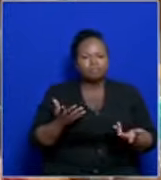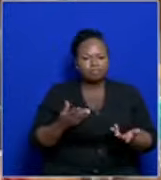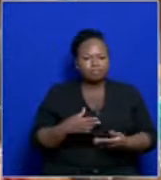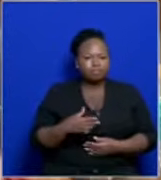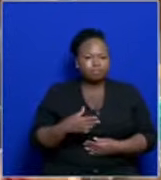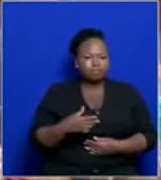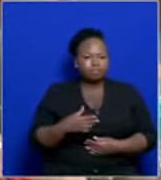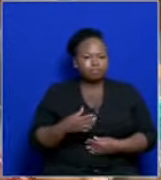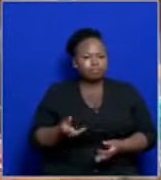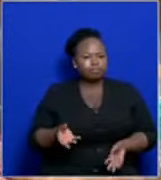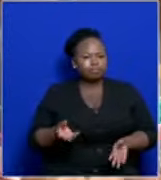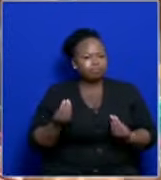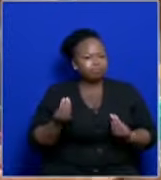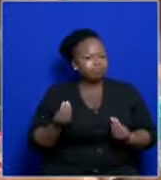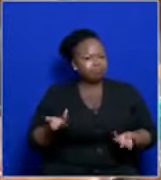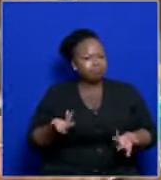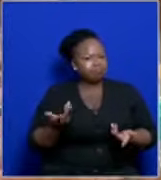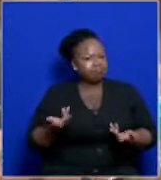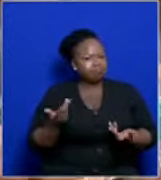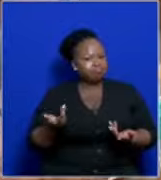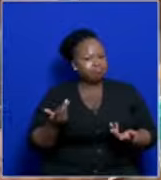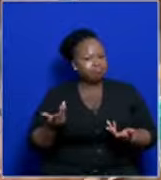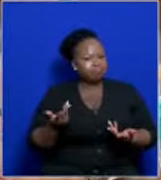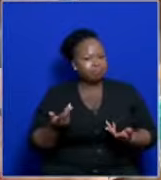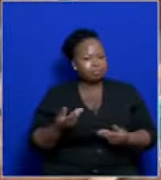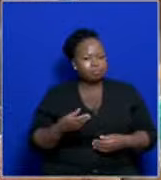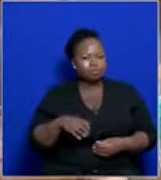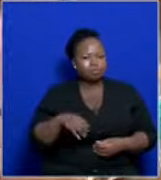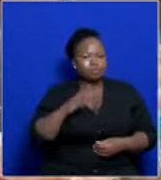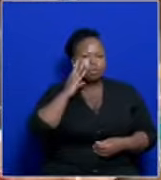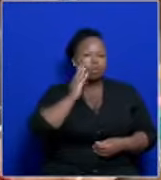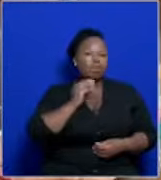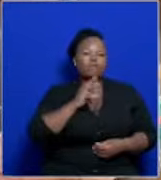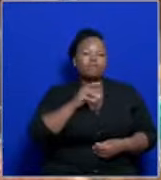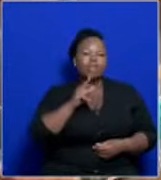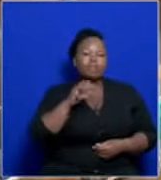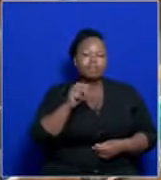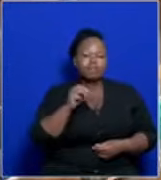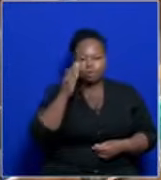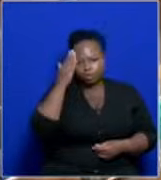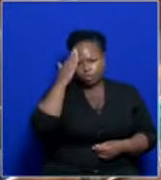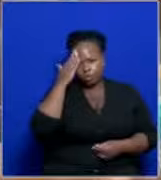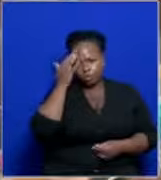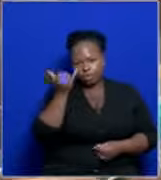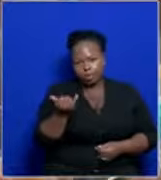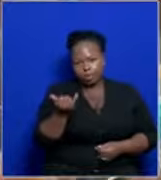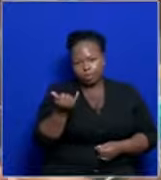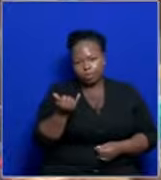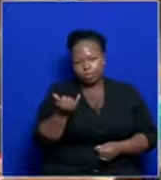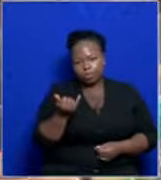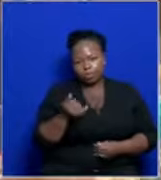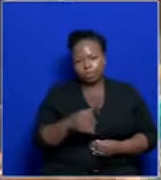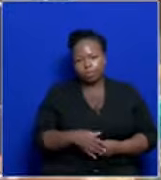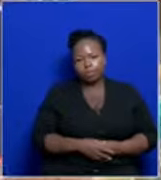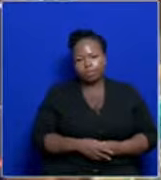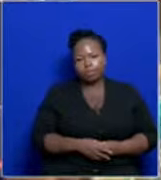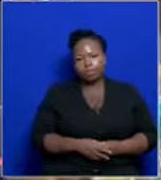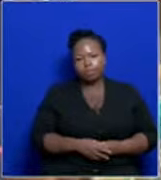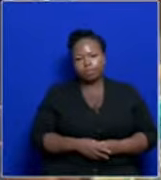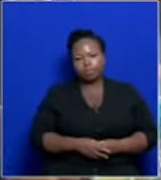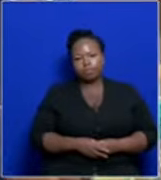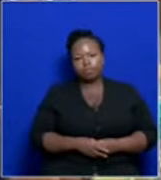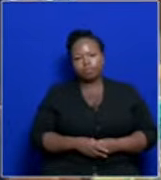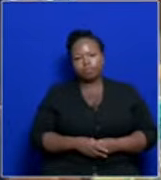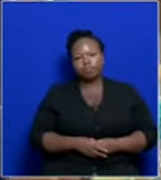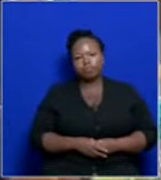this Womvelem? Now you know it's Womvelem, so at some point you asked. It's that which is difficult